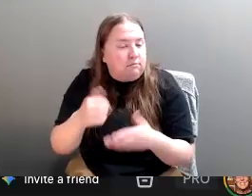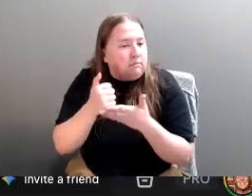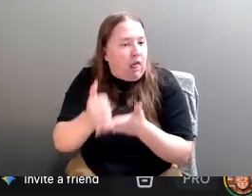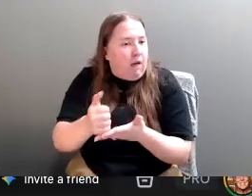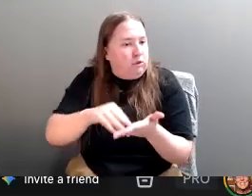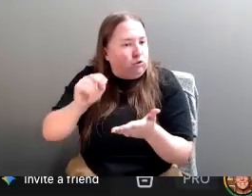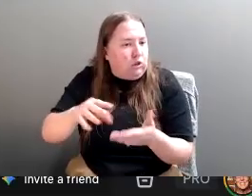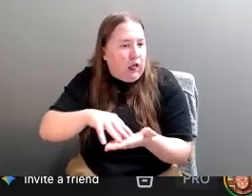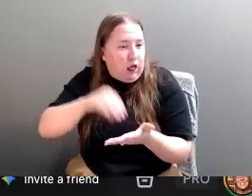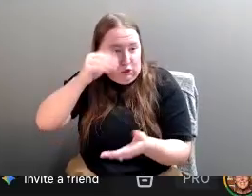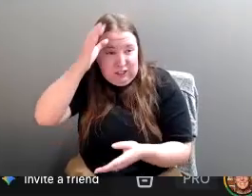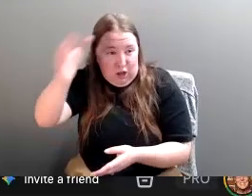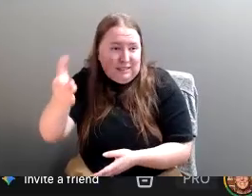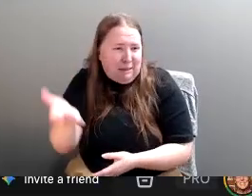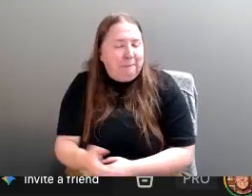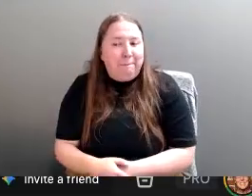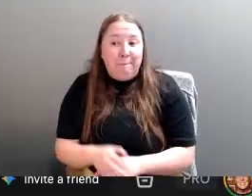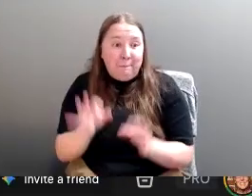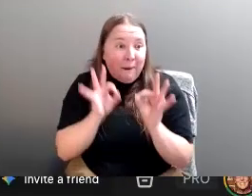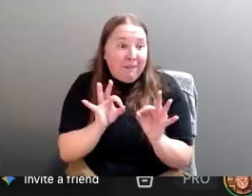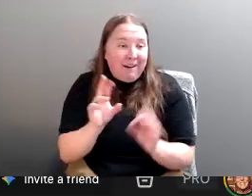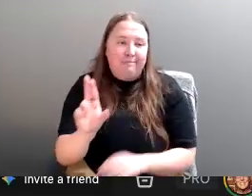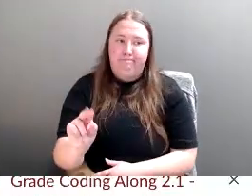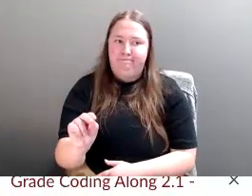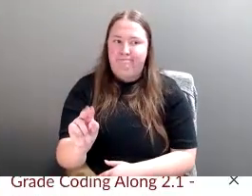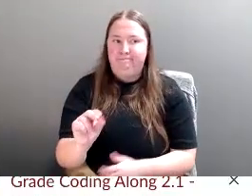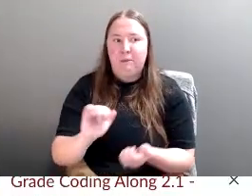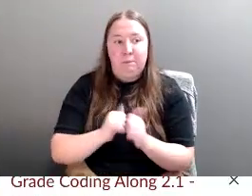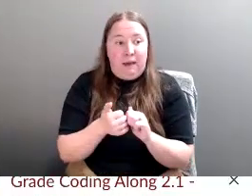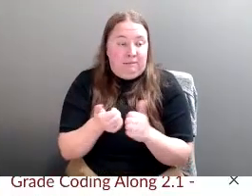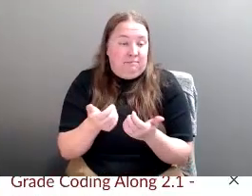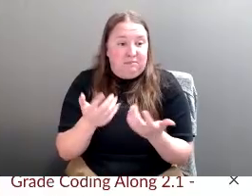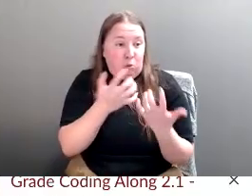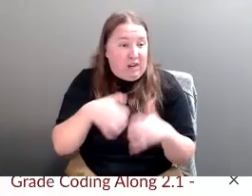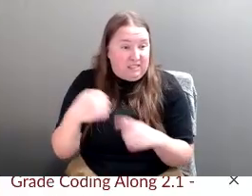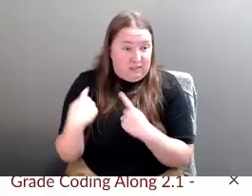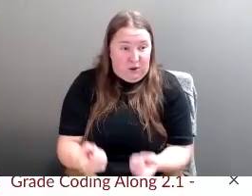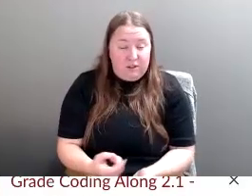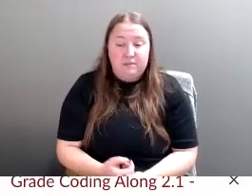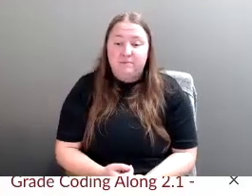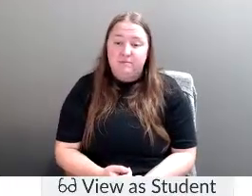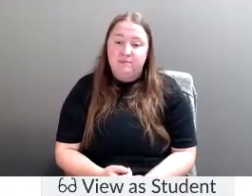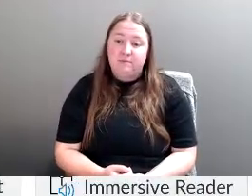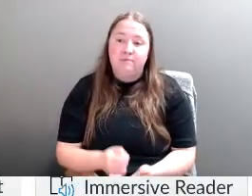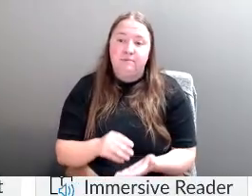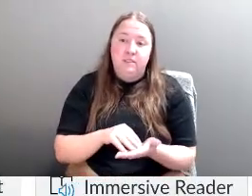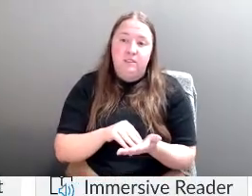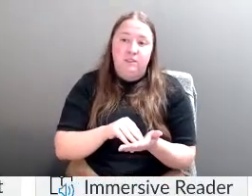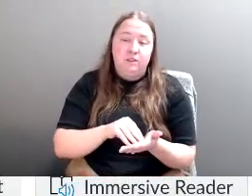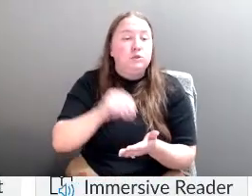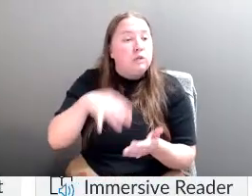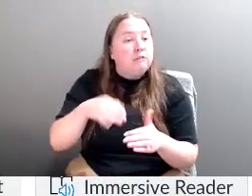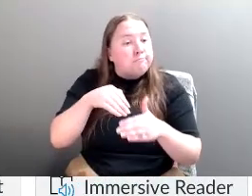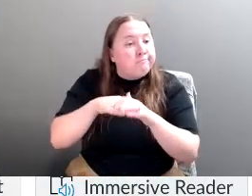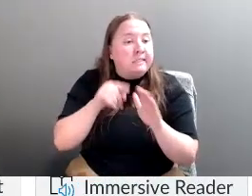the concepts. So is it perfect? No, but this is how it's working as of now. So the student goes into the